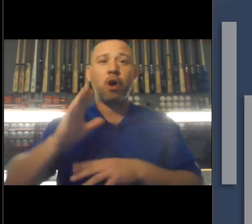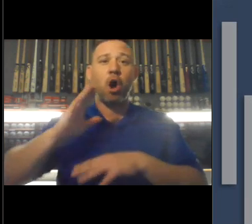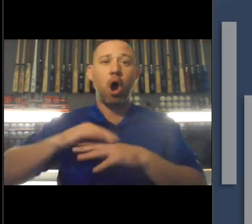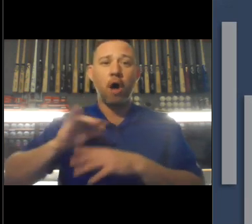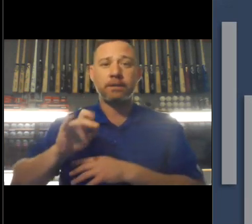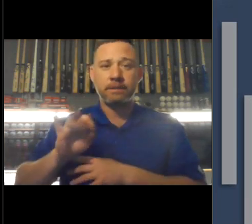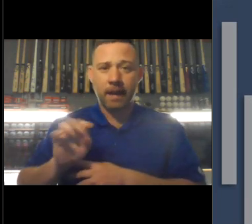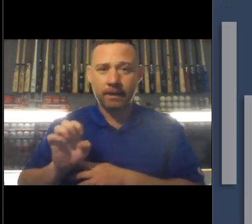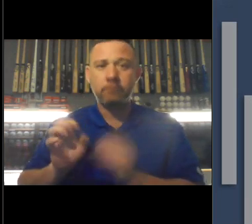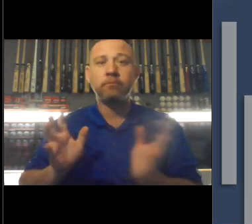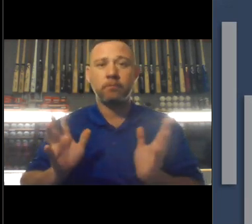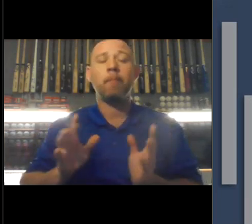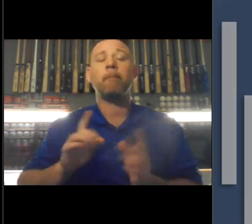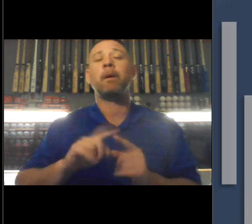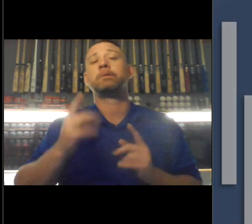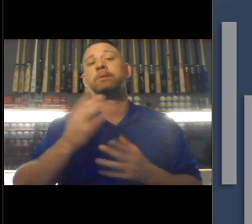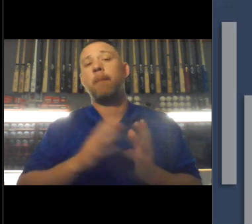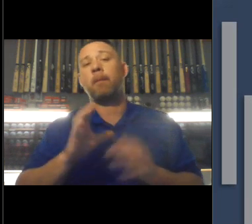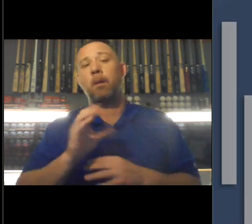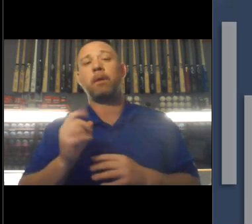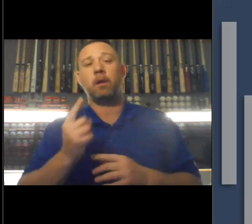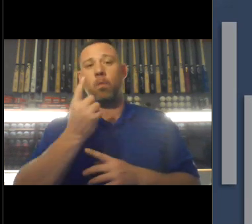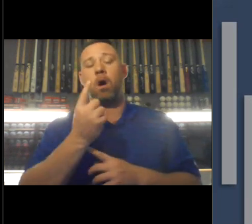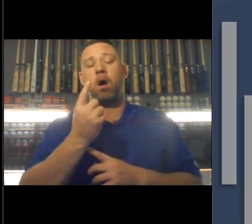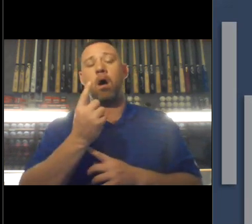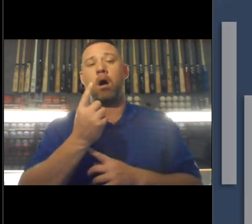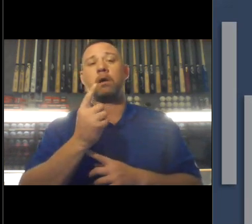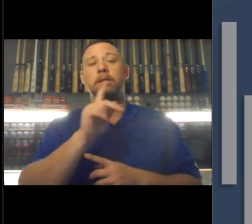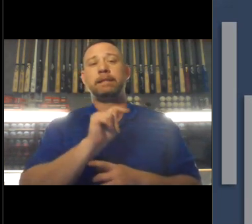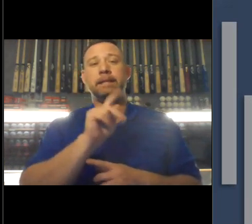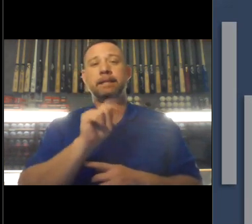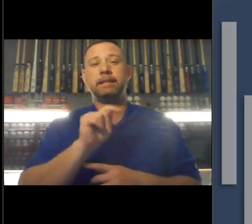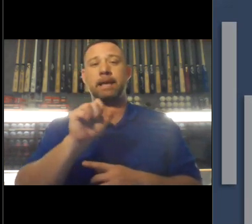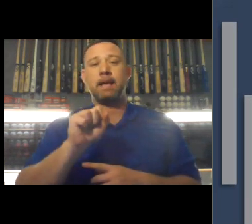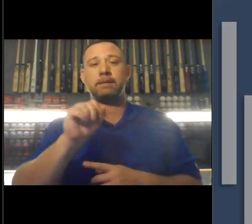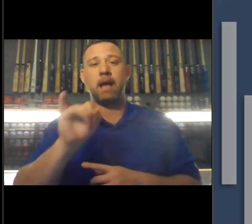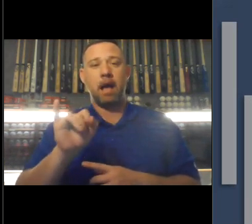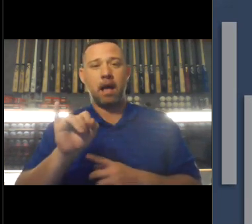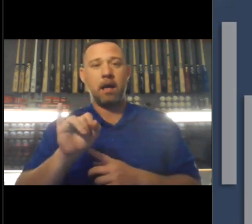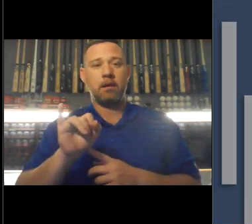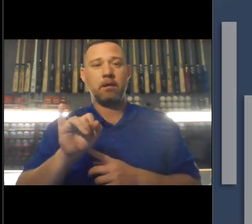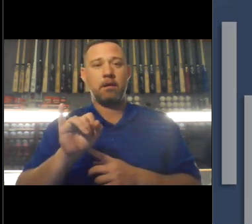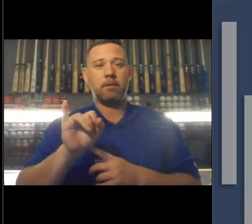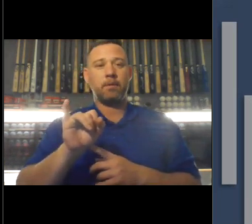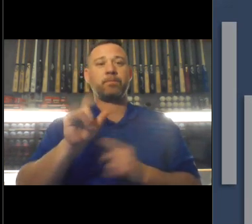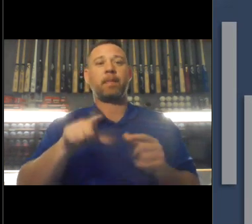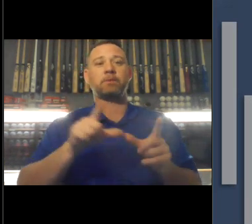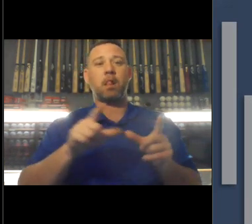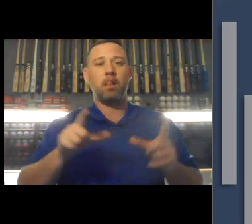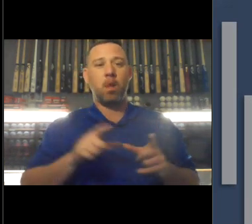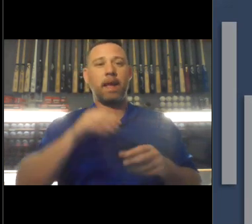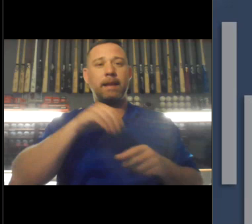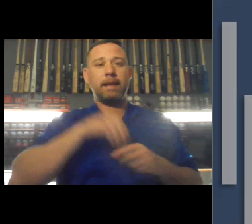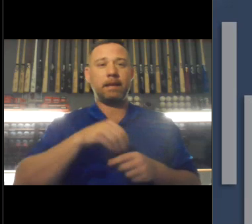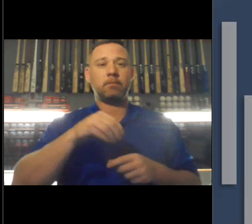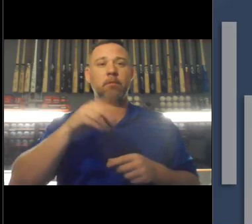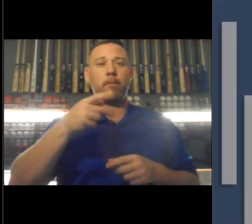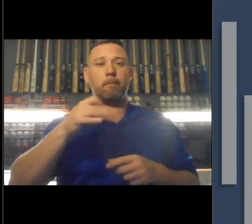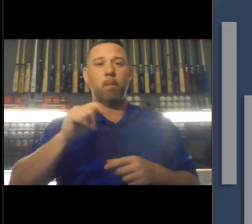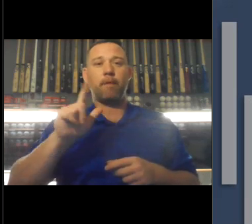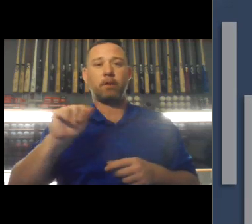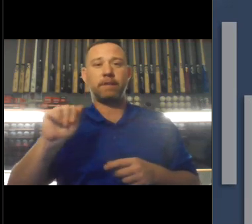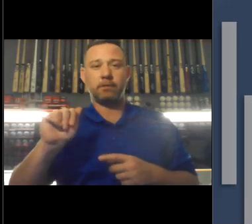some companies, and one in particular, TTSI, that's located in the Port of Los Angeles, has